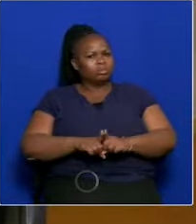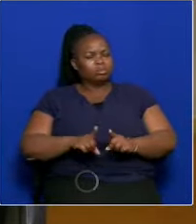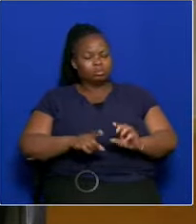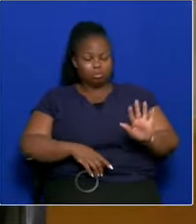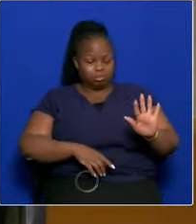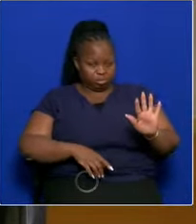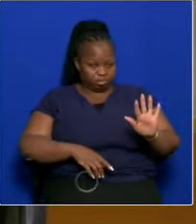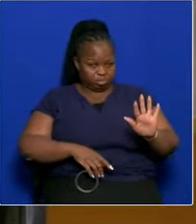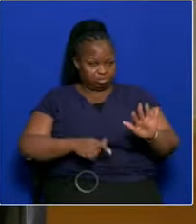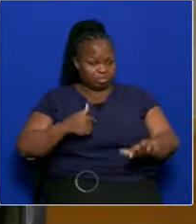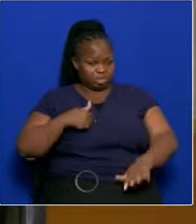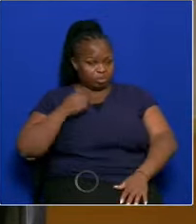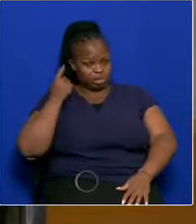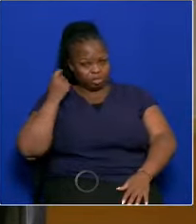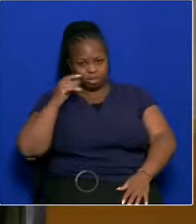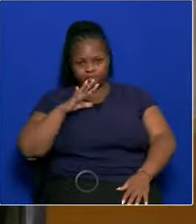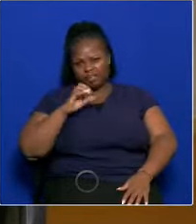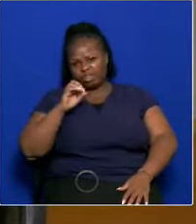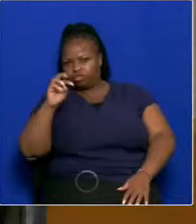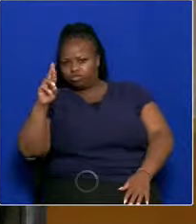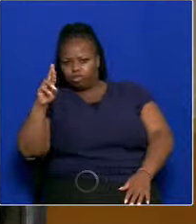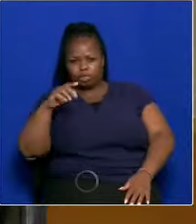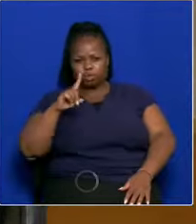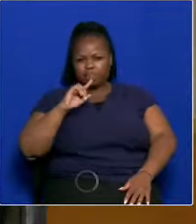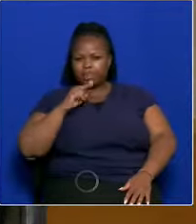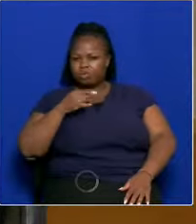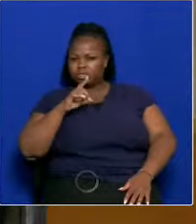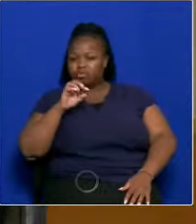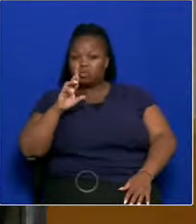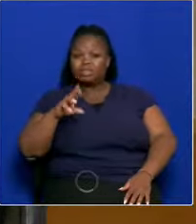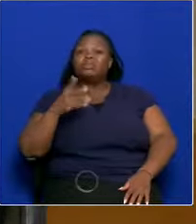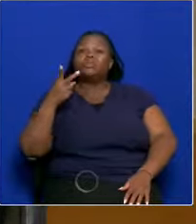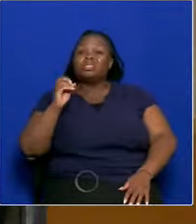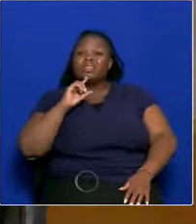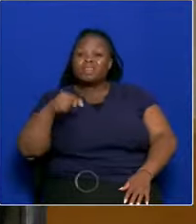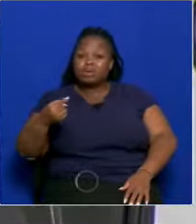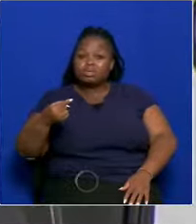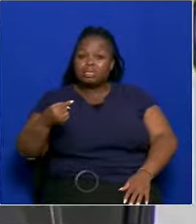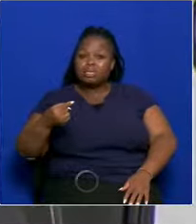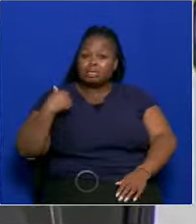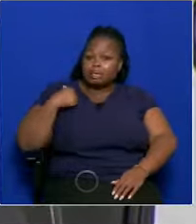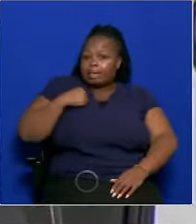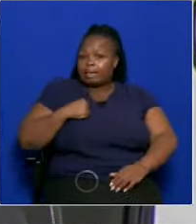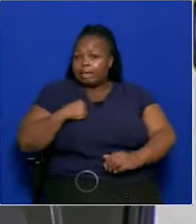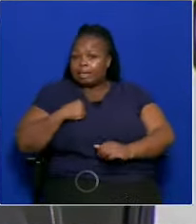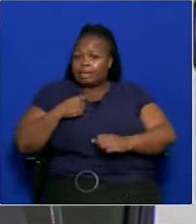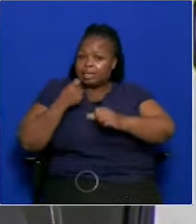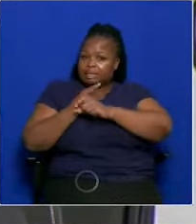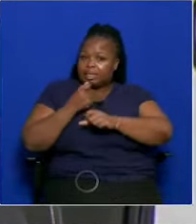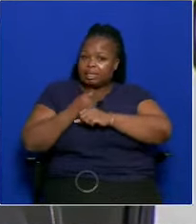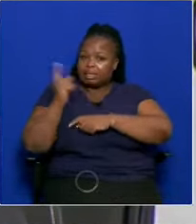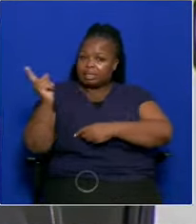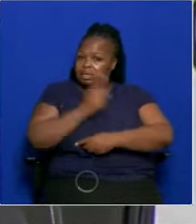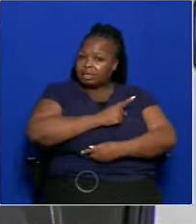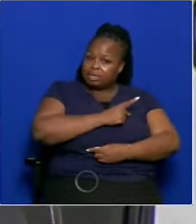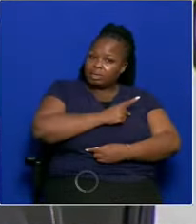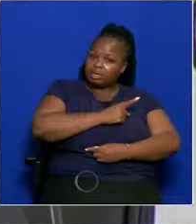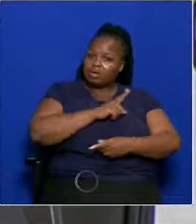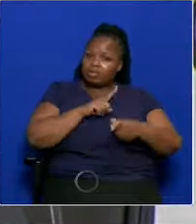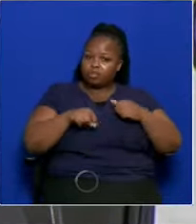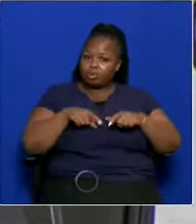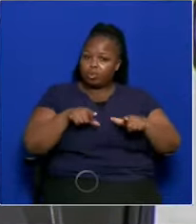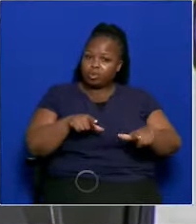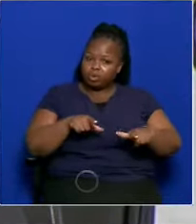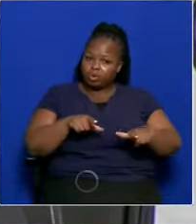understand 500 rand, Yeah. 1,000 rand, but 20,000 rand yeah. from Limpopo, your niece